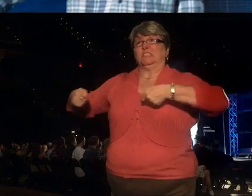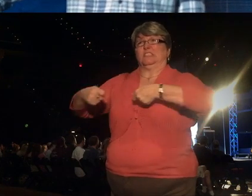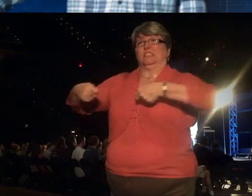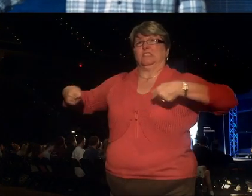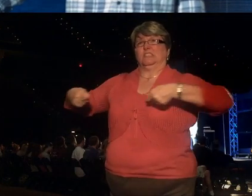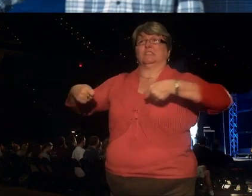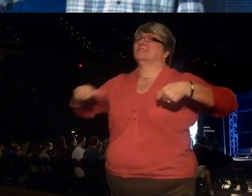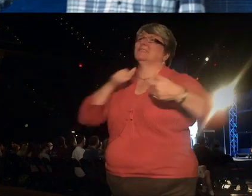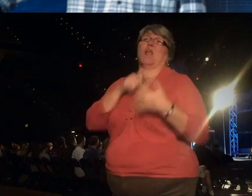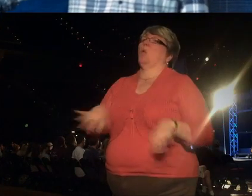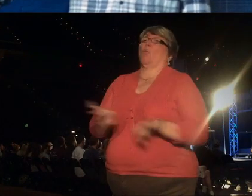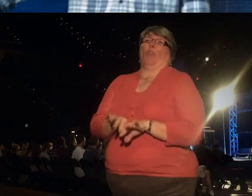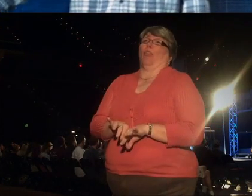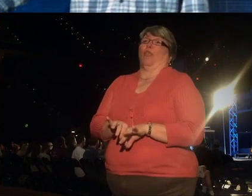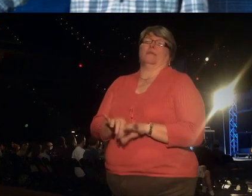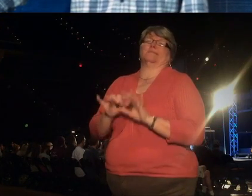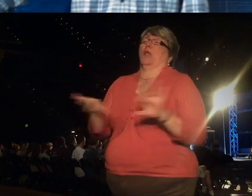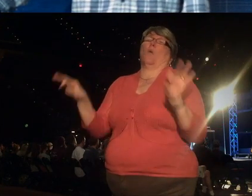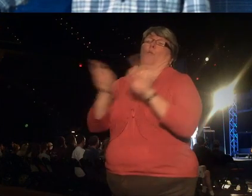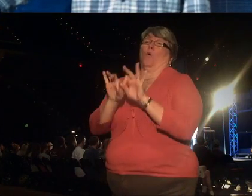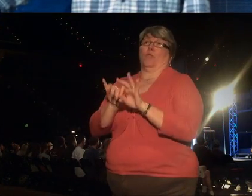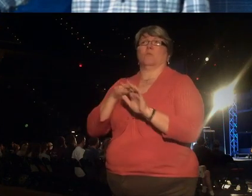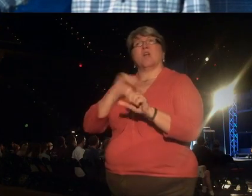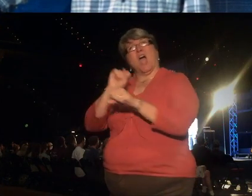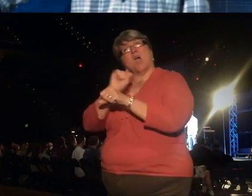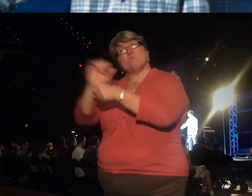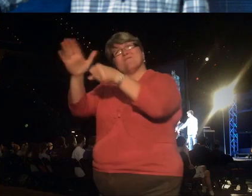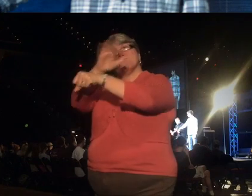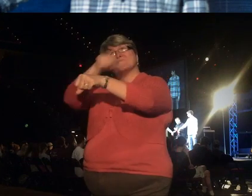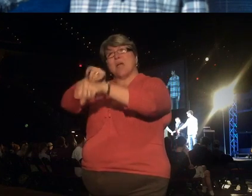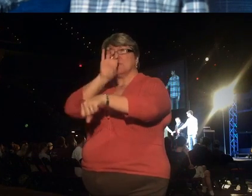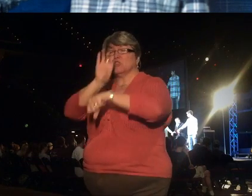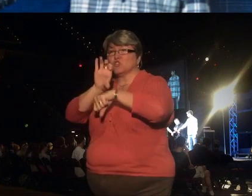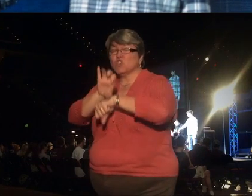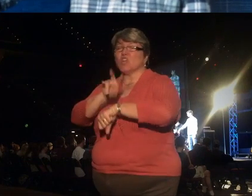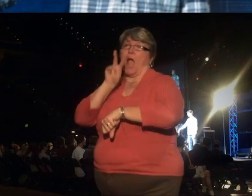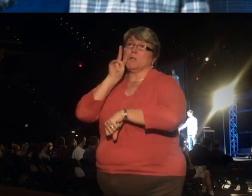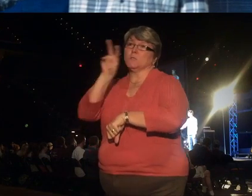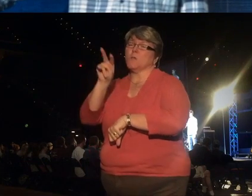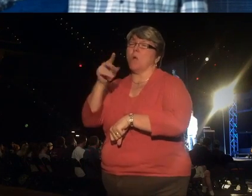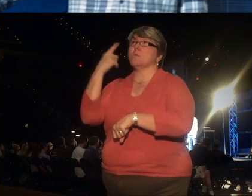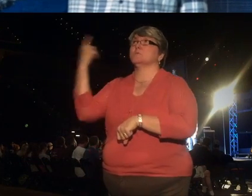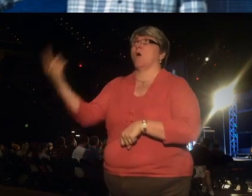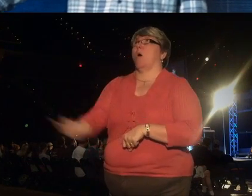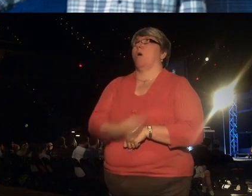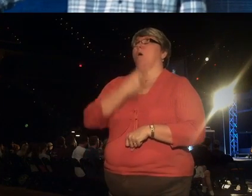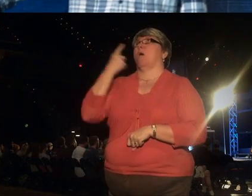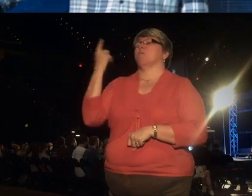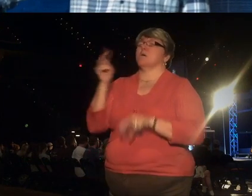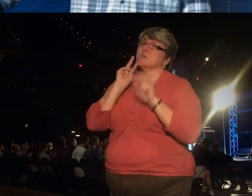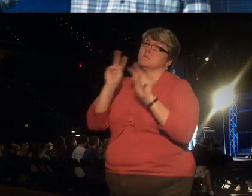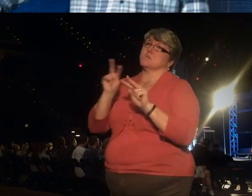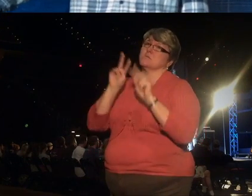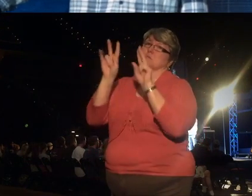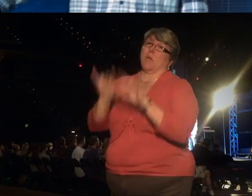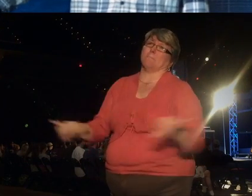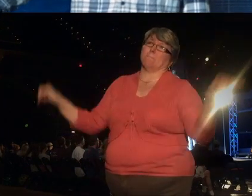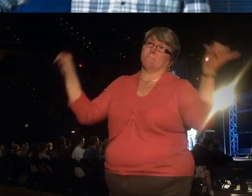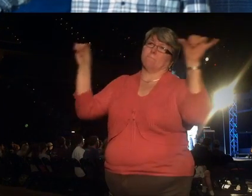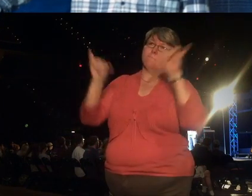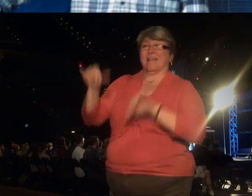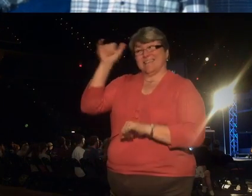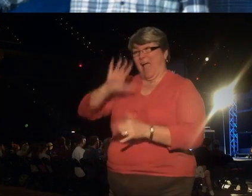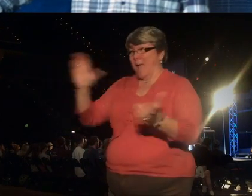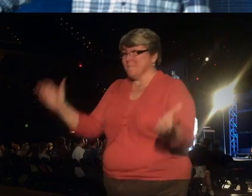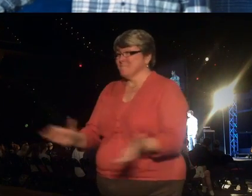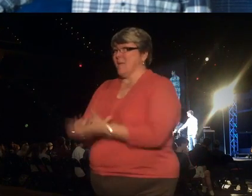it. And let me tell you something, when I worked full-time at a church, I saw this all the time. That guys would marry a girl because